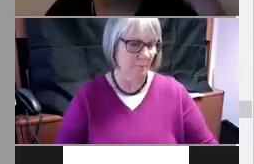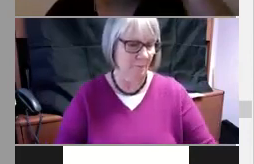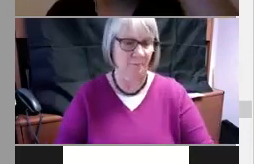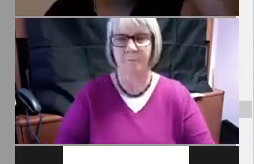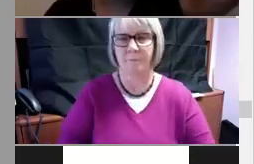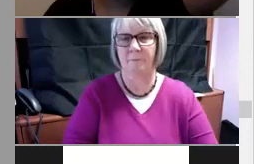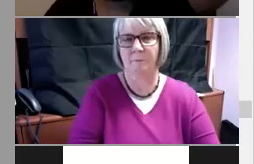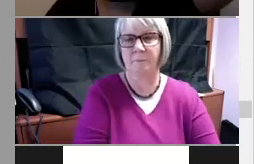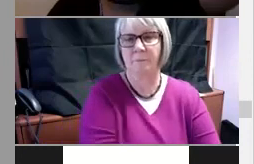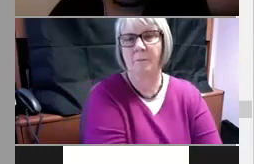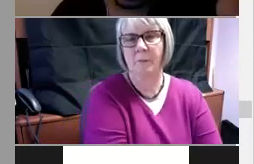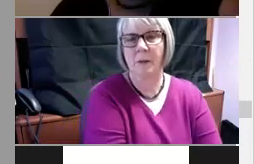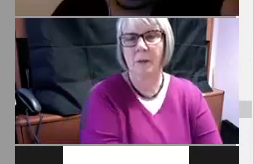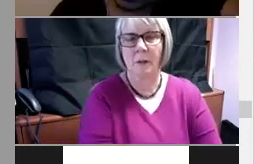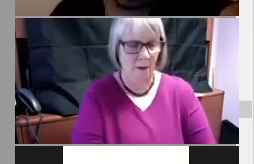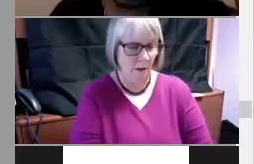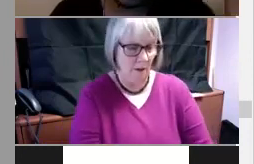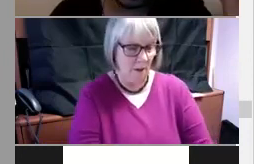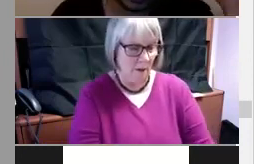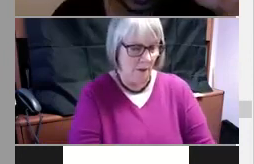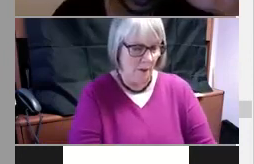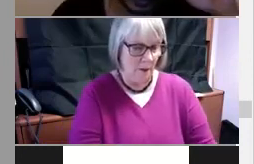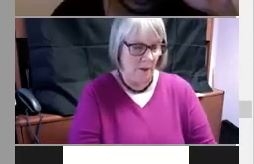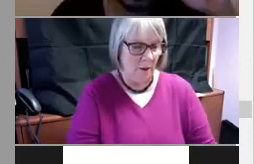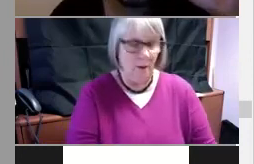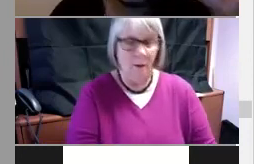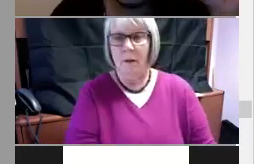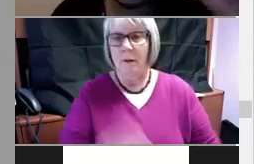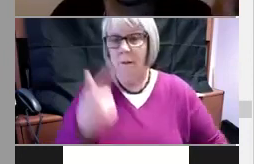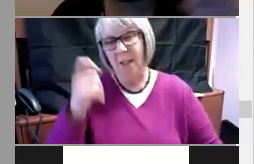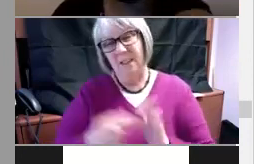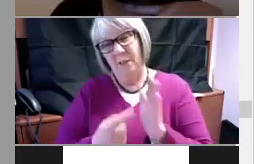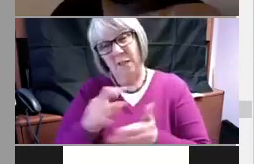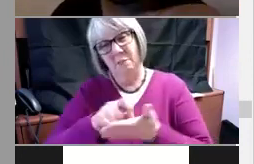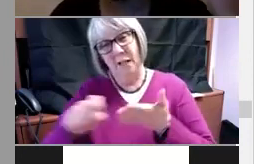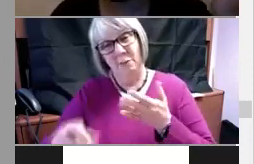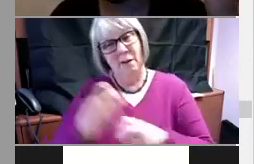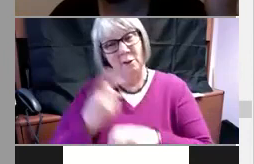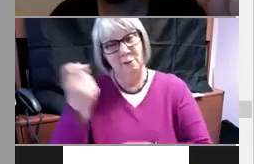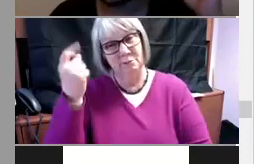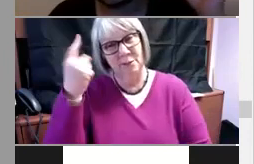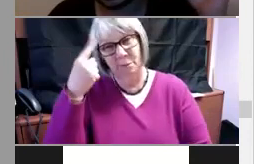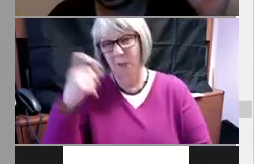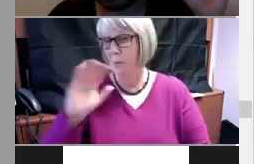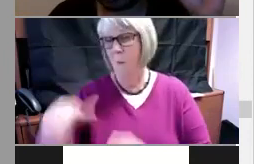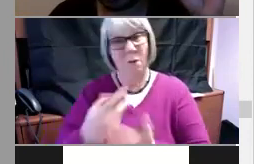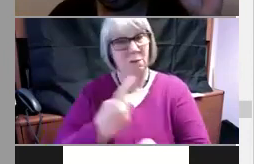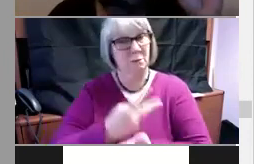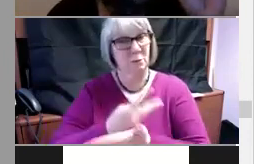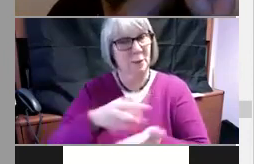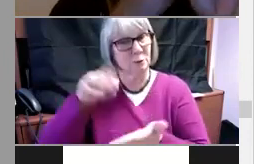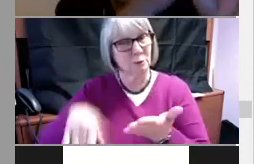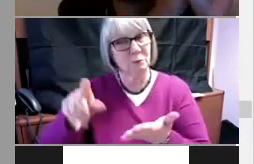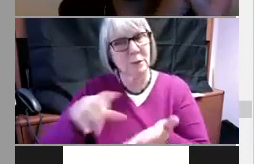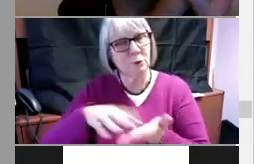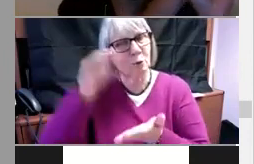Because sometimes handwriting is a bit difficult to understand what's going on. And since you all are graduate students, you need to learn